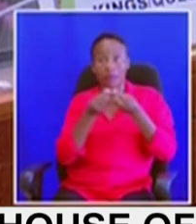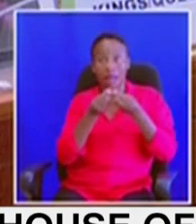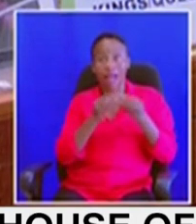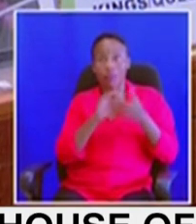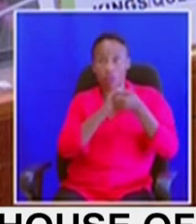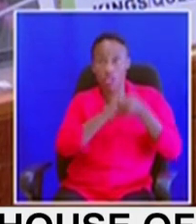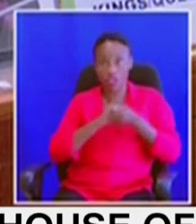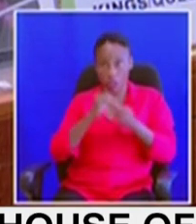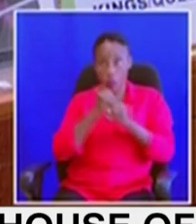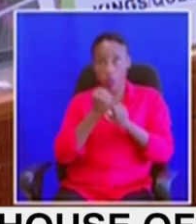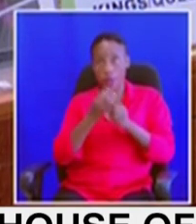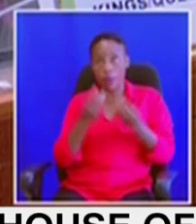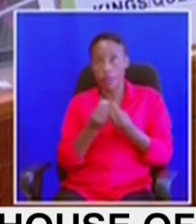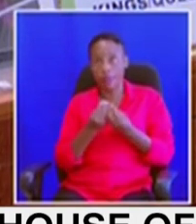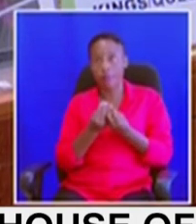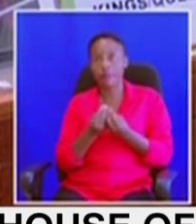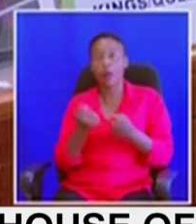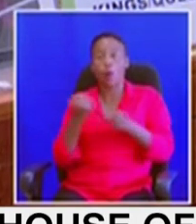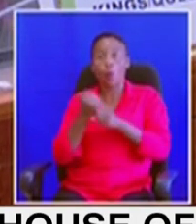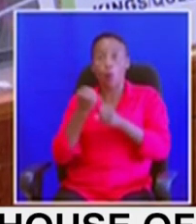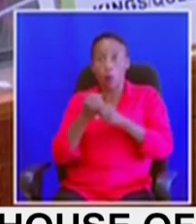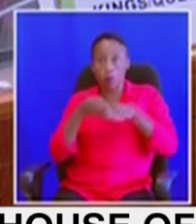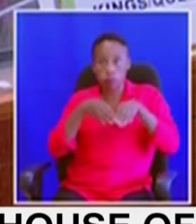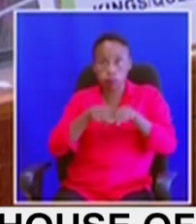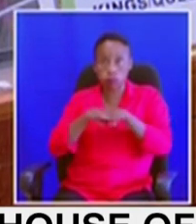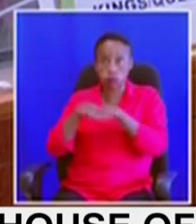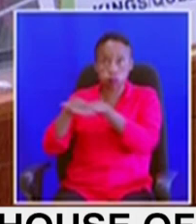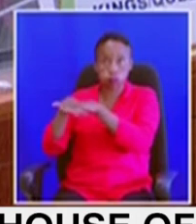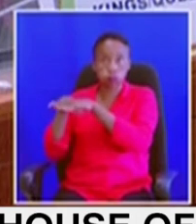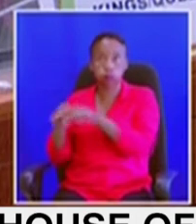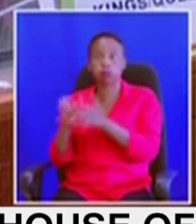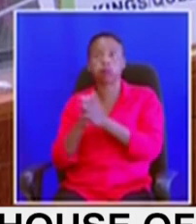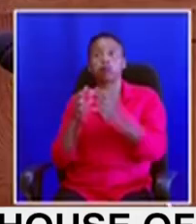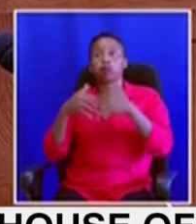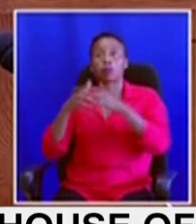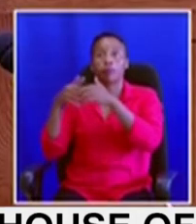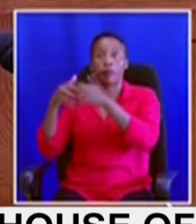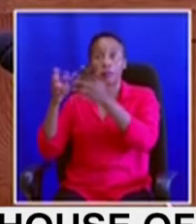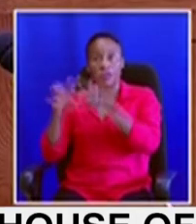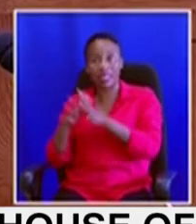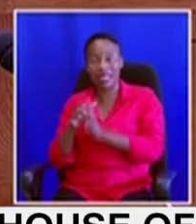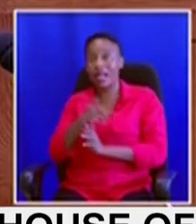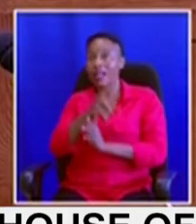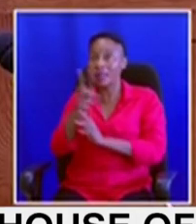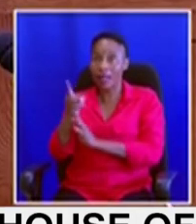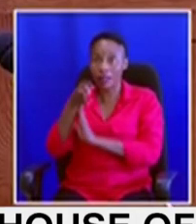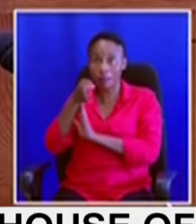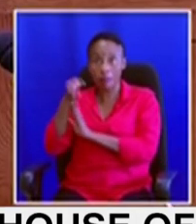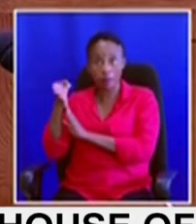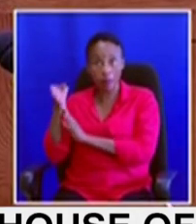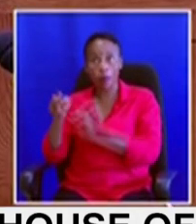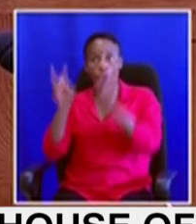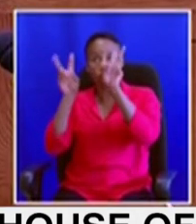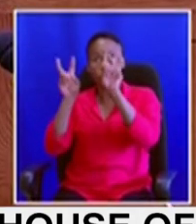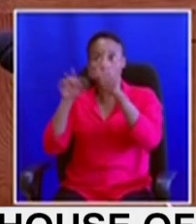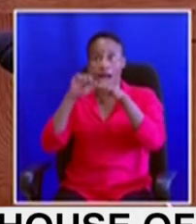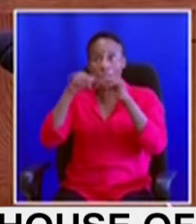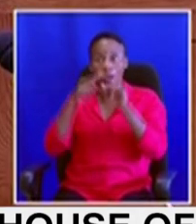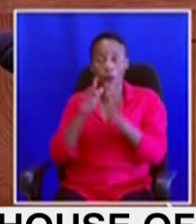streams that were established have been attending to matters around heritage